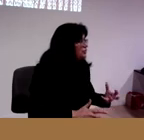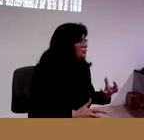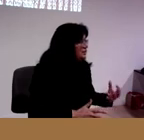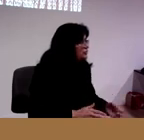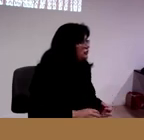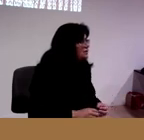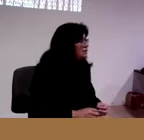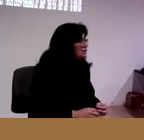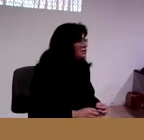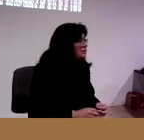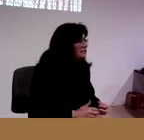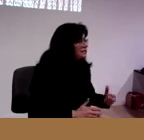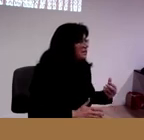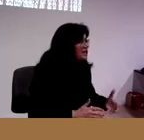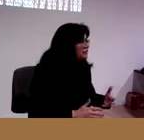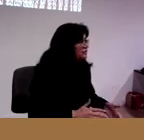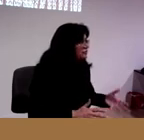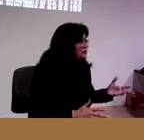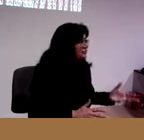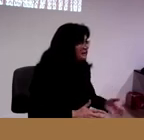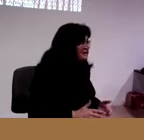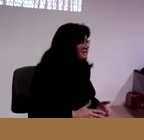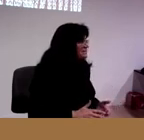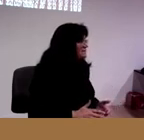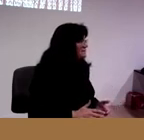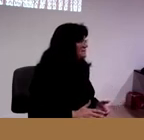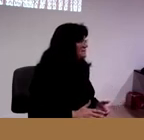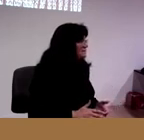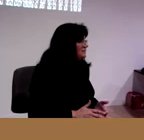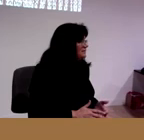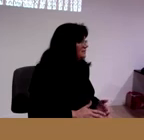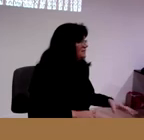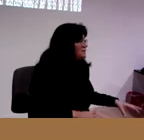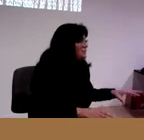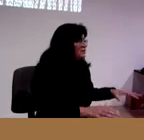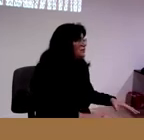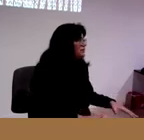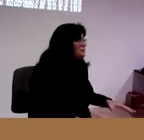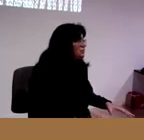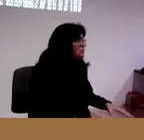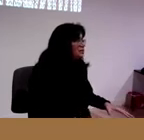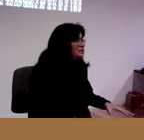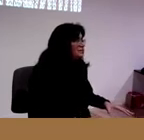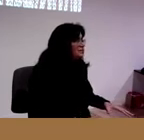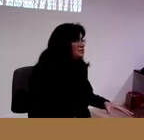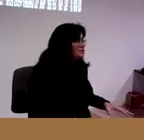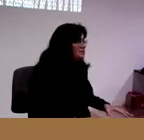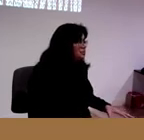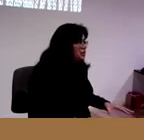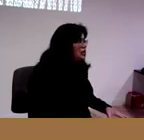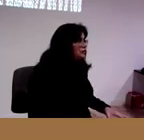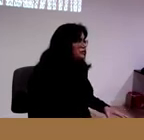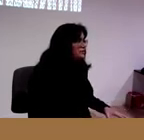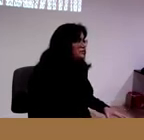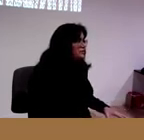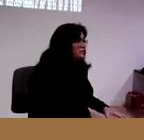still intrinsically our sovereign lands. Doesn't matter if this building is